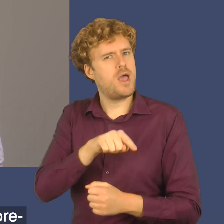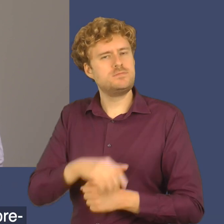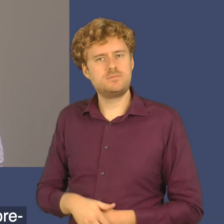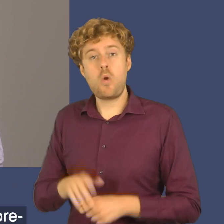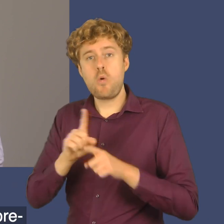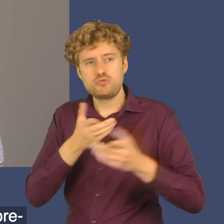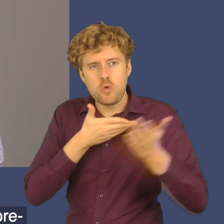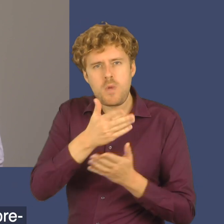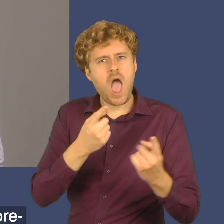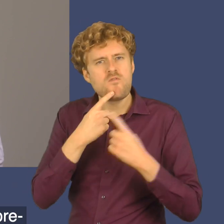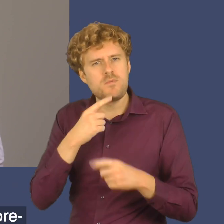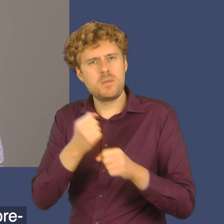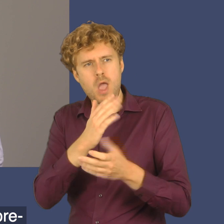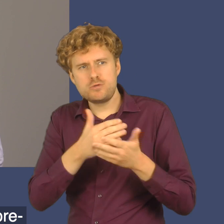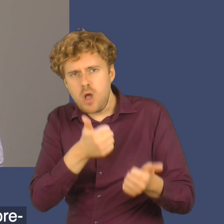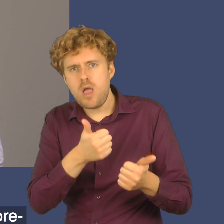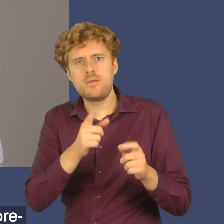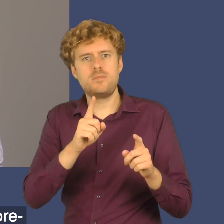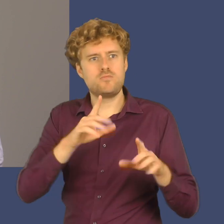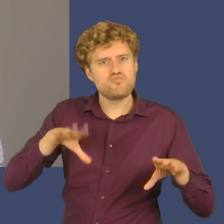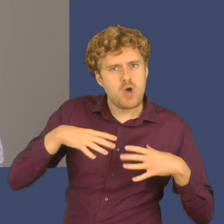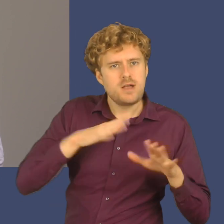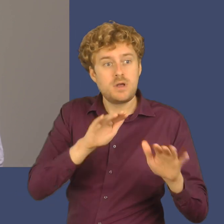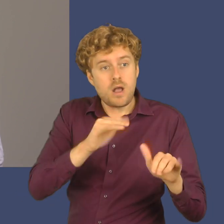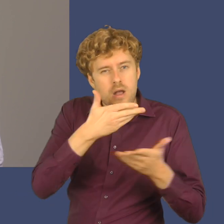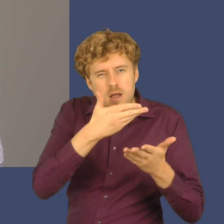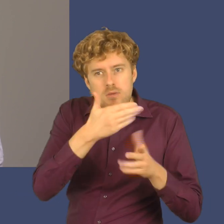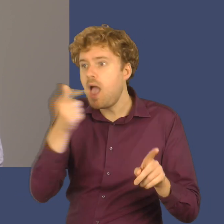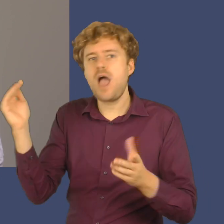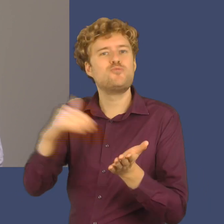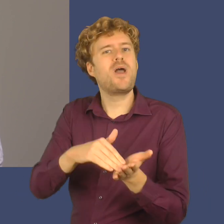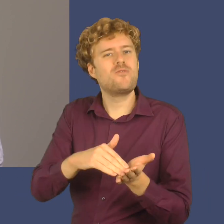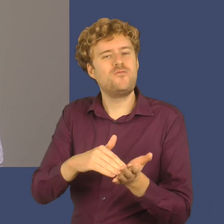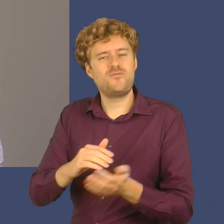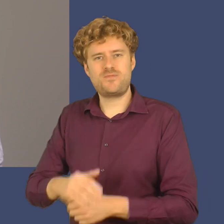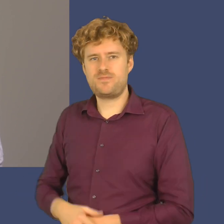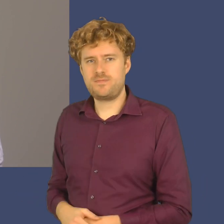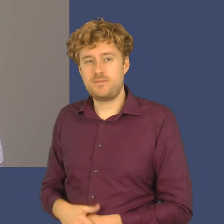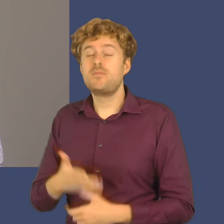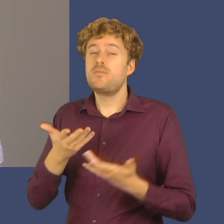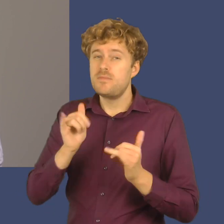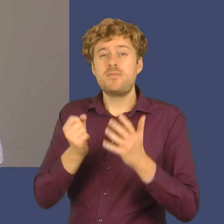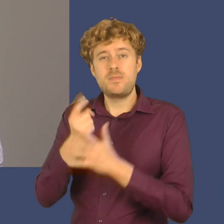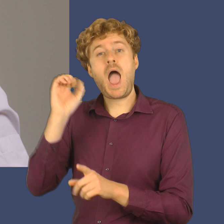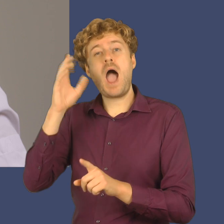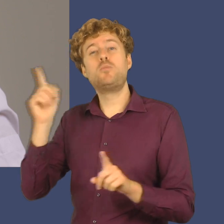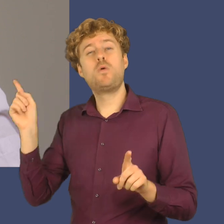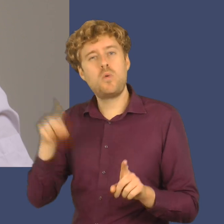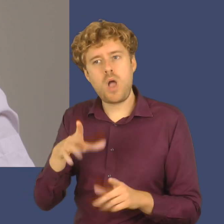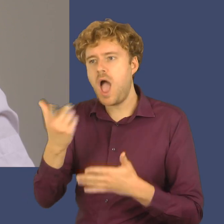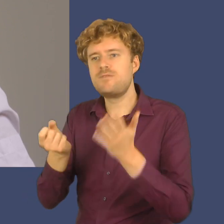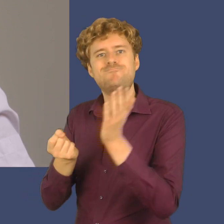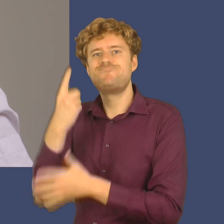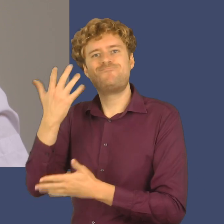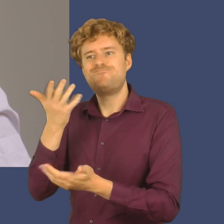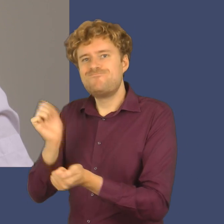They will also make sure that you're given some pre-arrival advice to look after that patient until the ambulance arrives. Sometimes